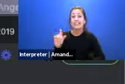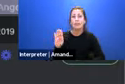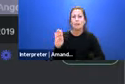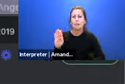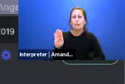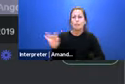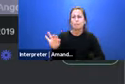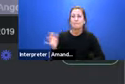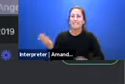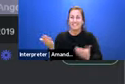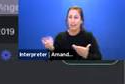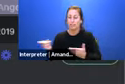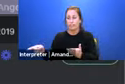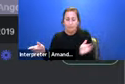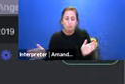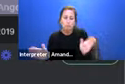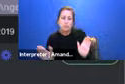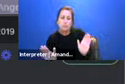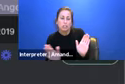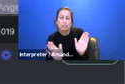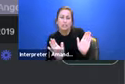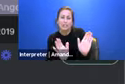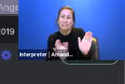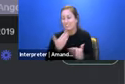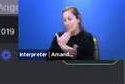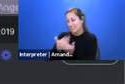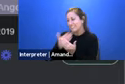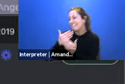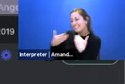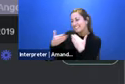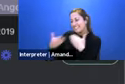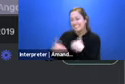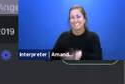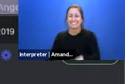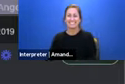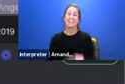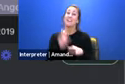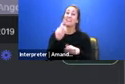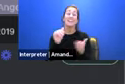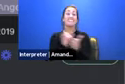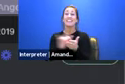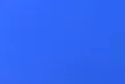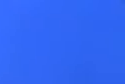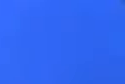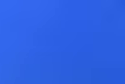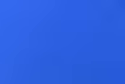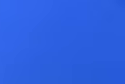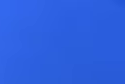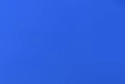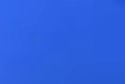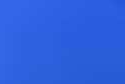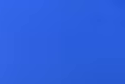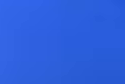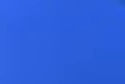and driving us forward. So thank you for that, Ms. Gildart. Thank you. All right, that's all I have for this evening. Thank you for